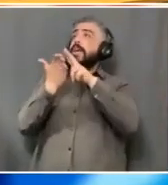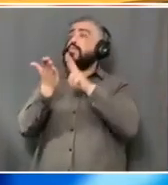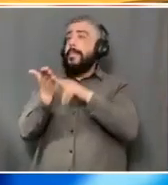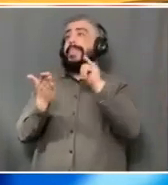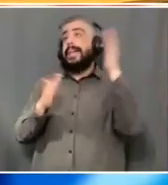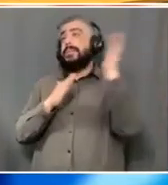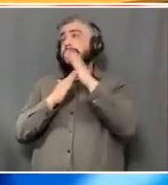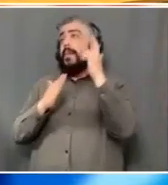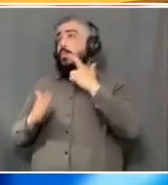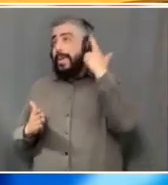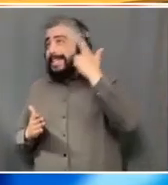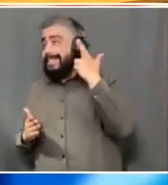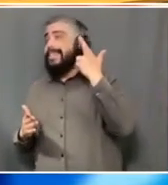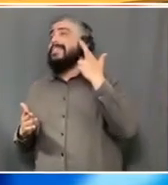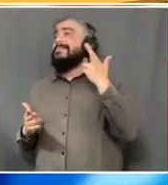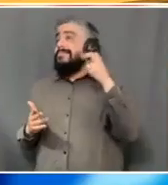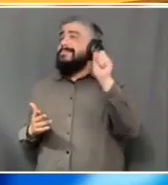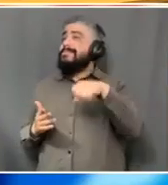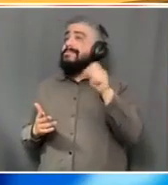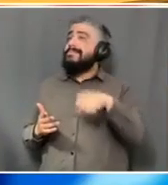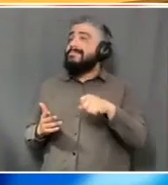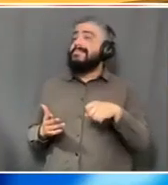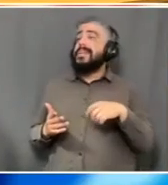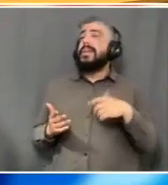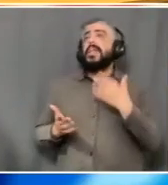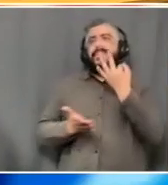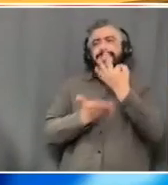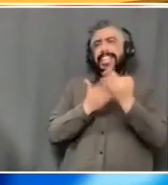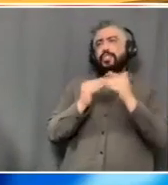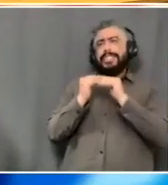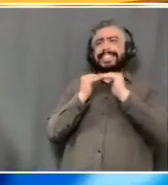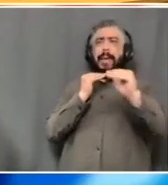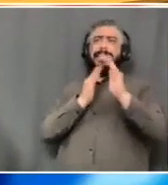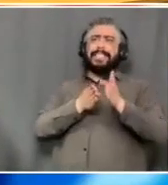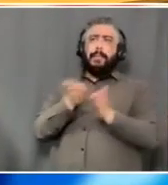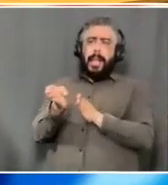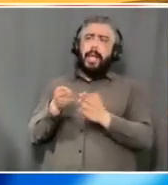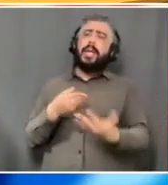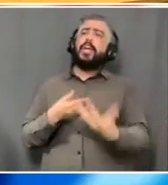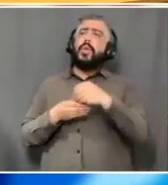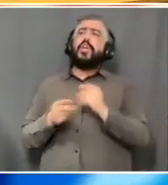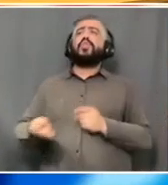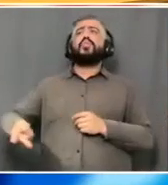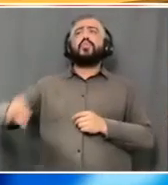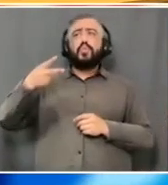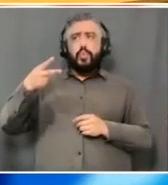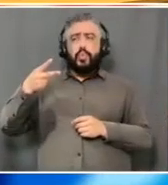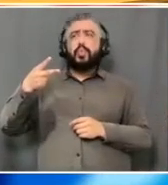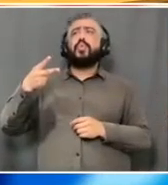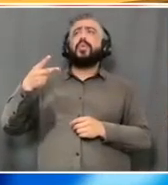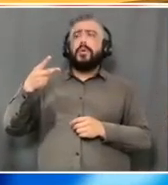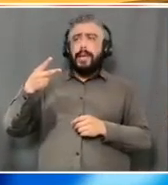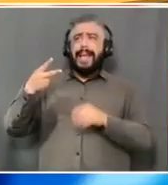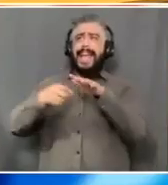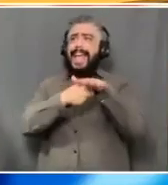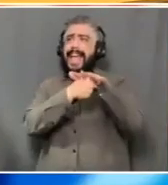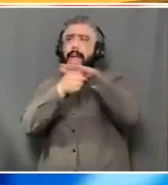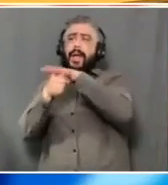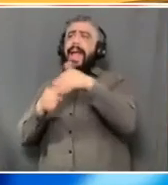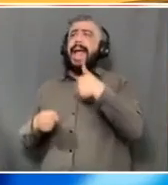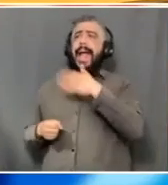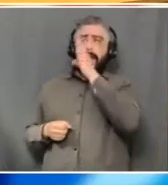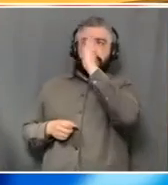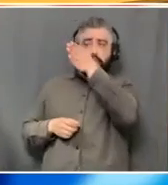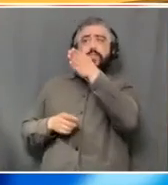factor. The fiscal stabilization plan included two major areas that had a direct impact